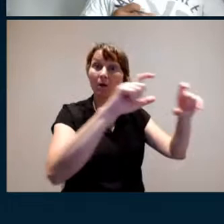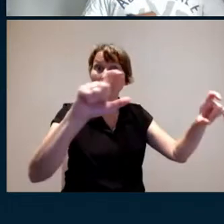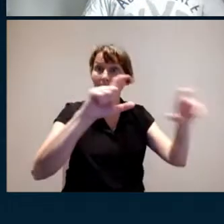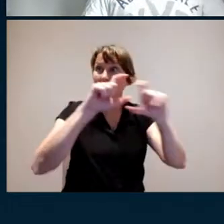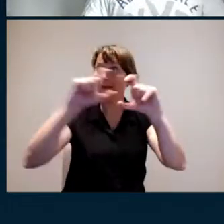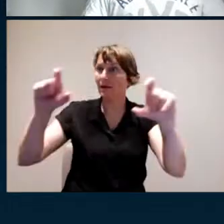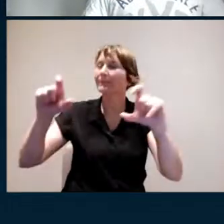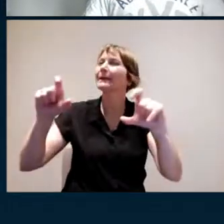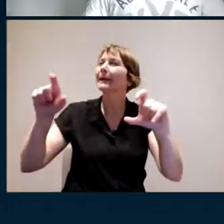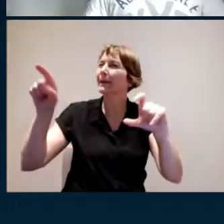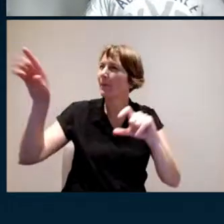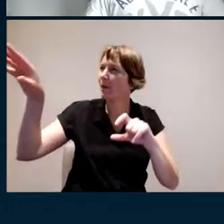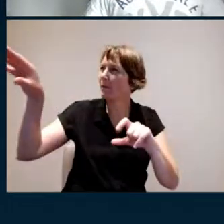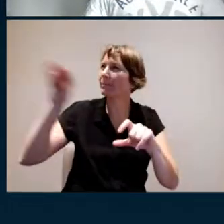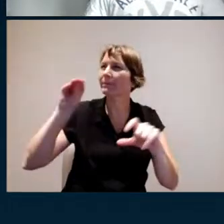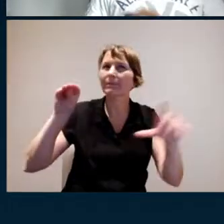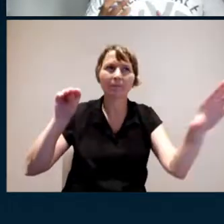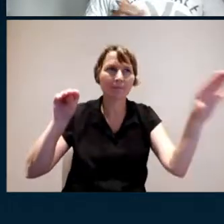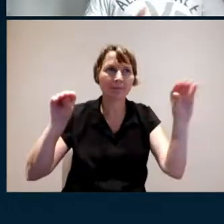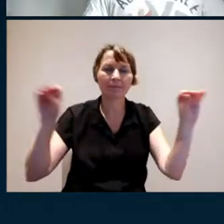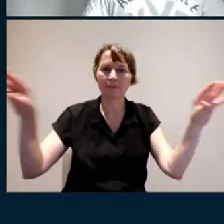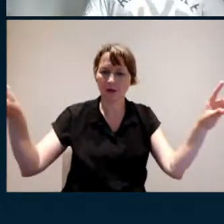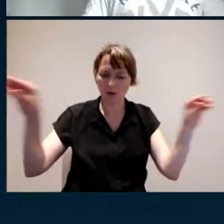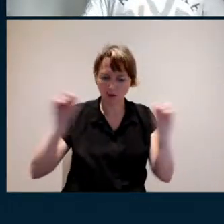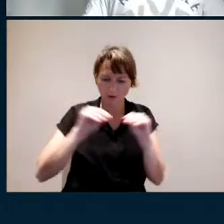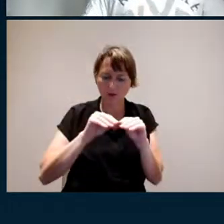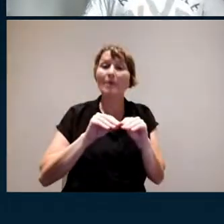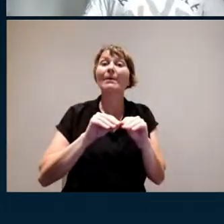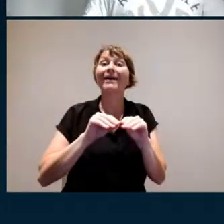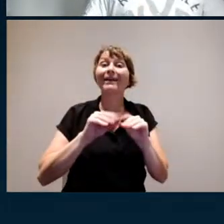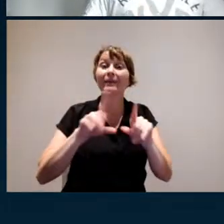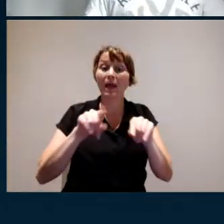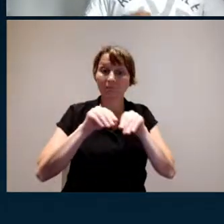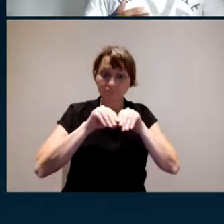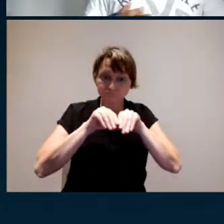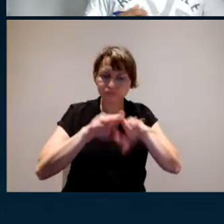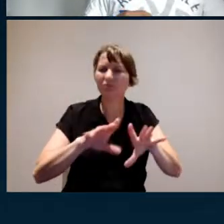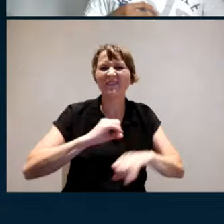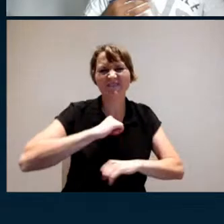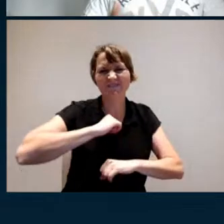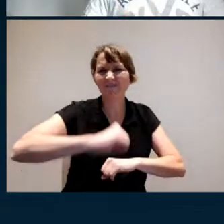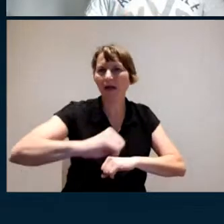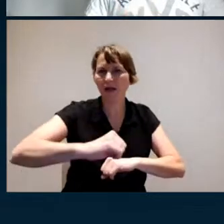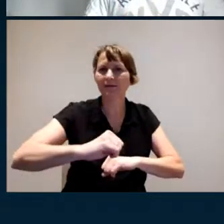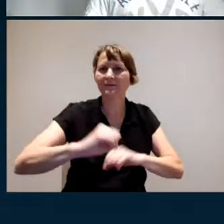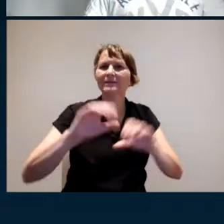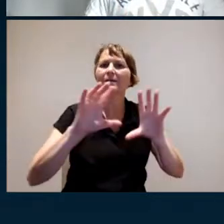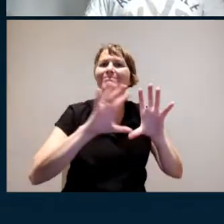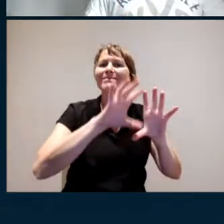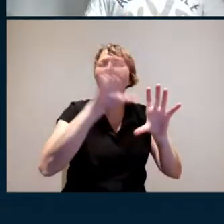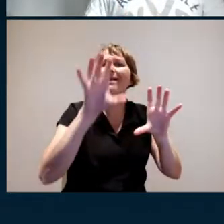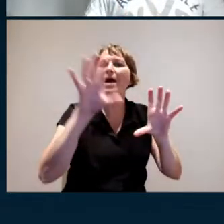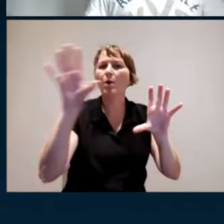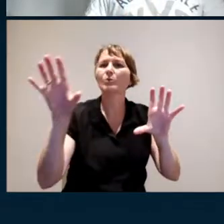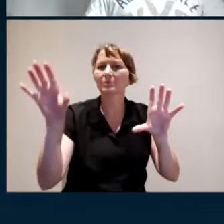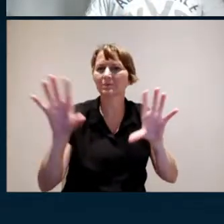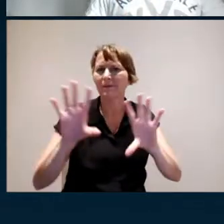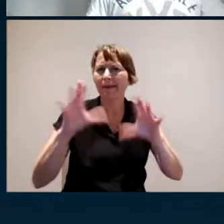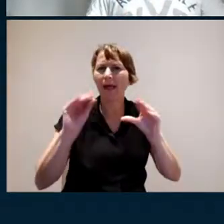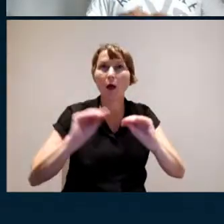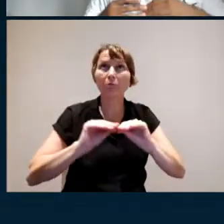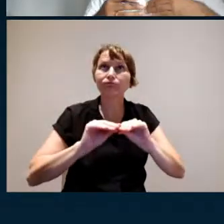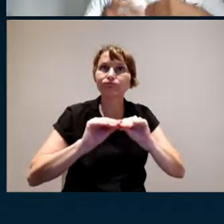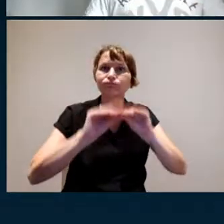to move faster towards their cloud adoption. So when we are looking at these businesses who are trying to move